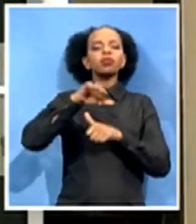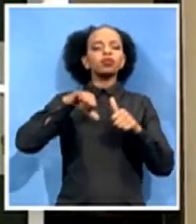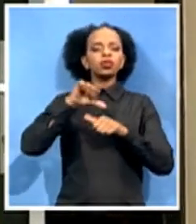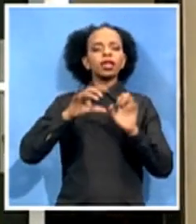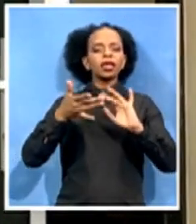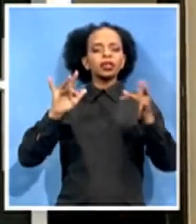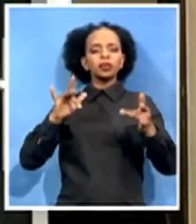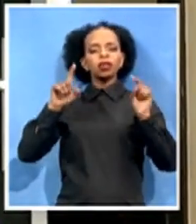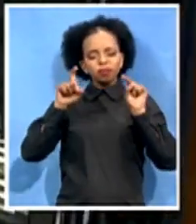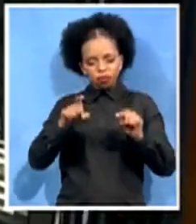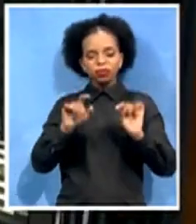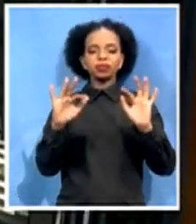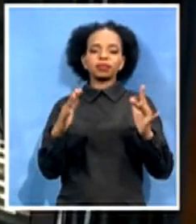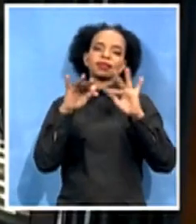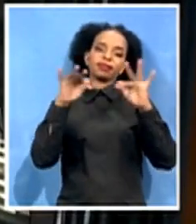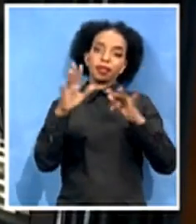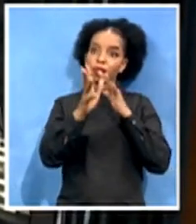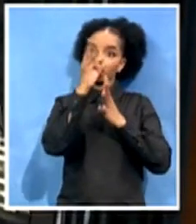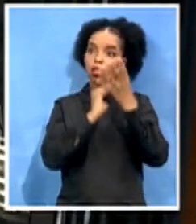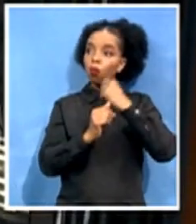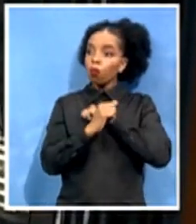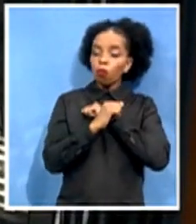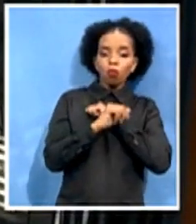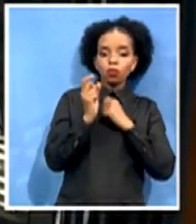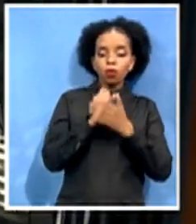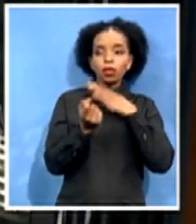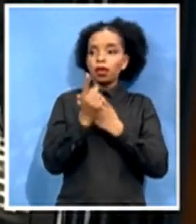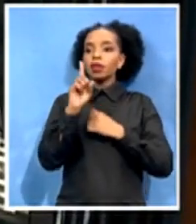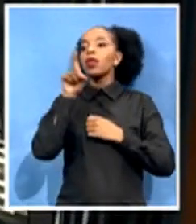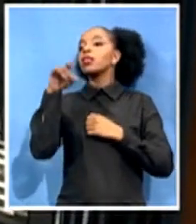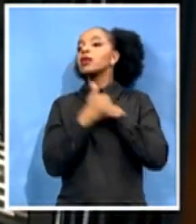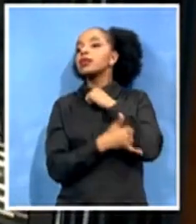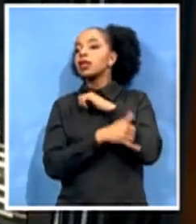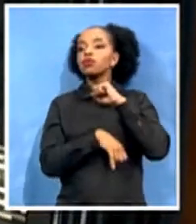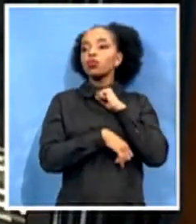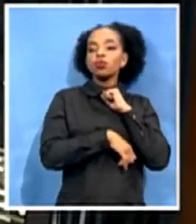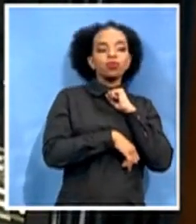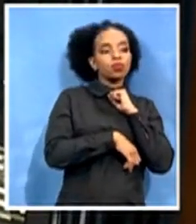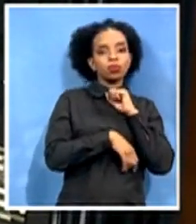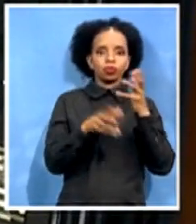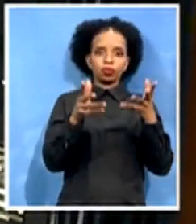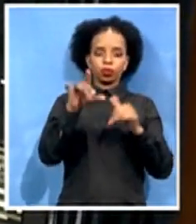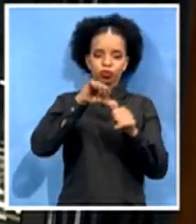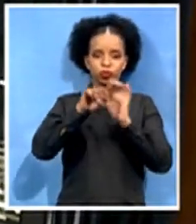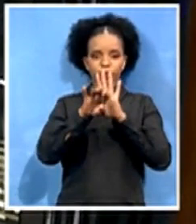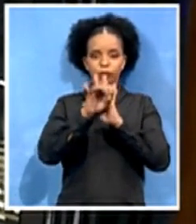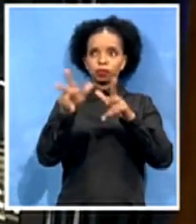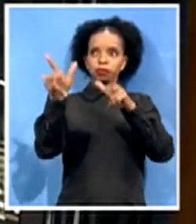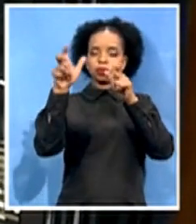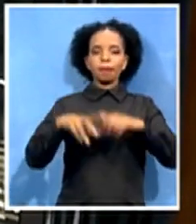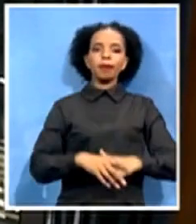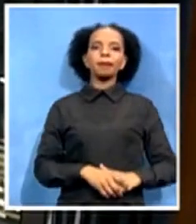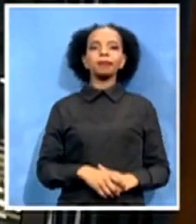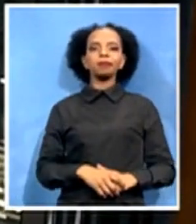happening outside our own country. We need to stop always separating race amongst each other. It should